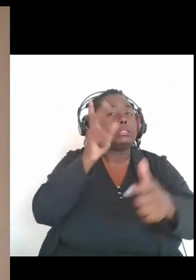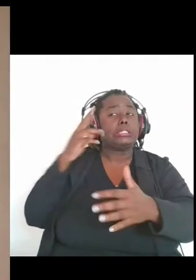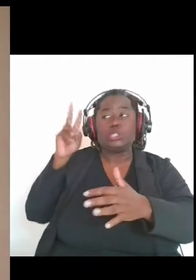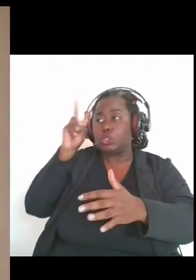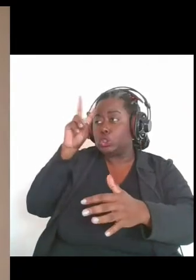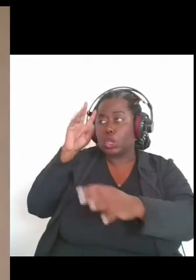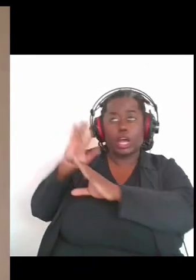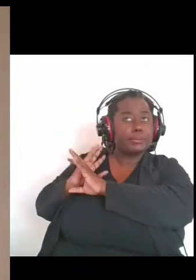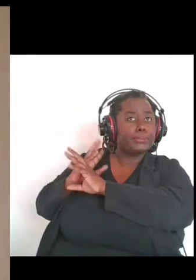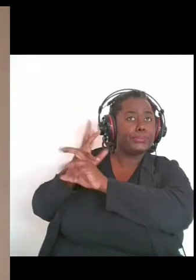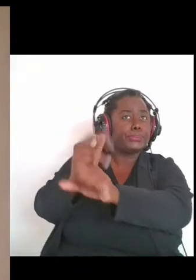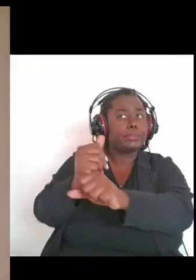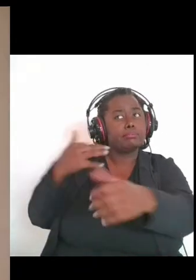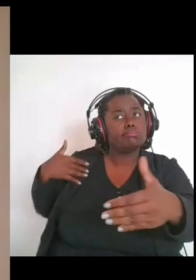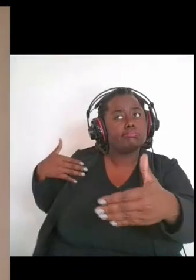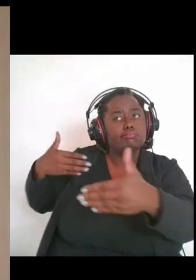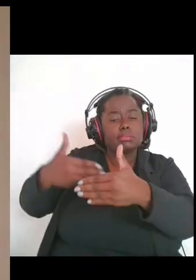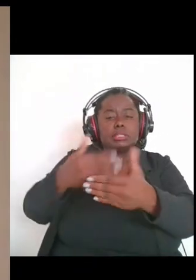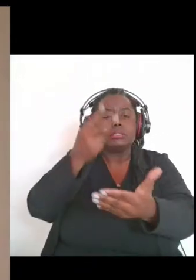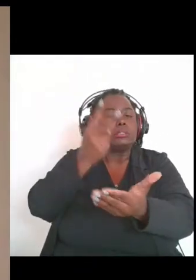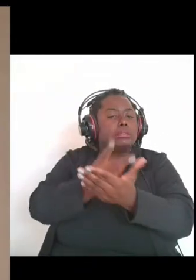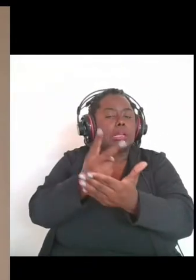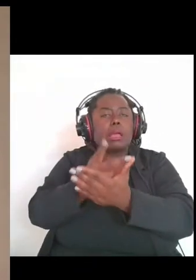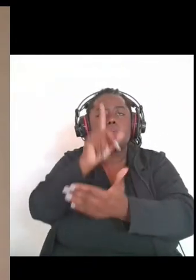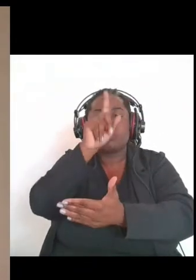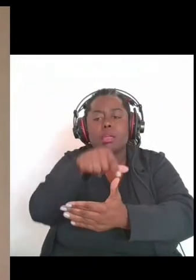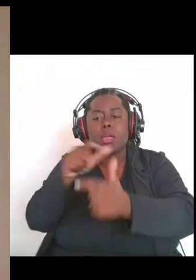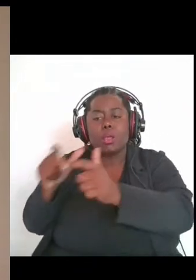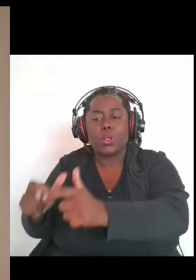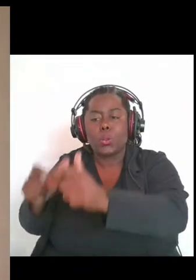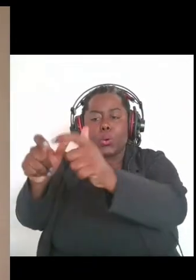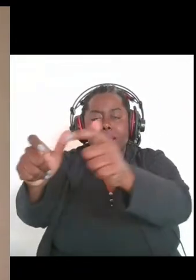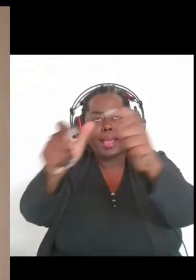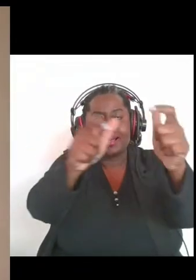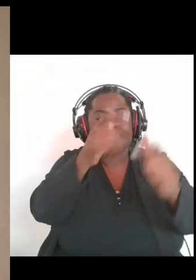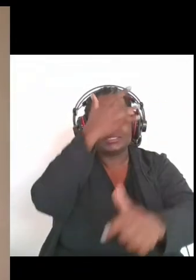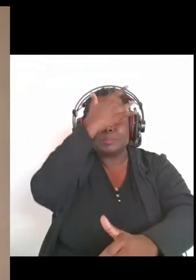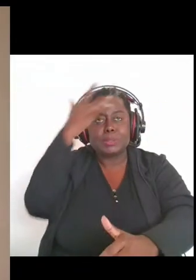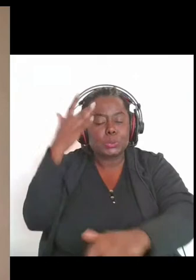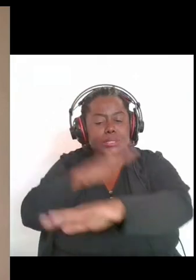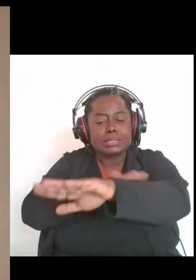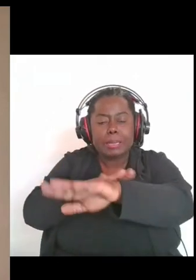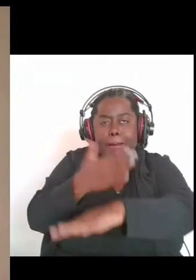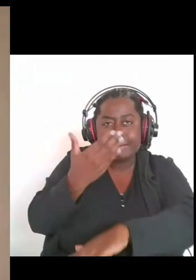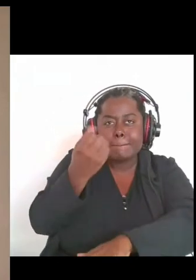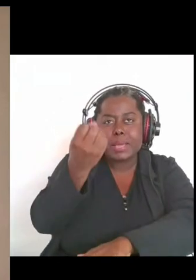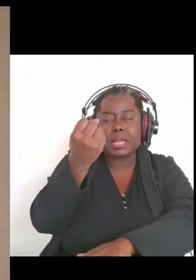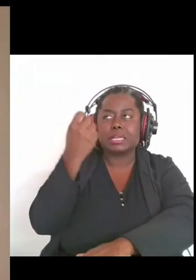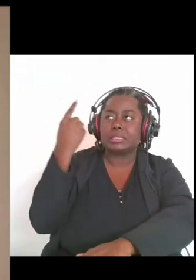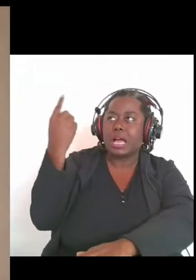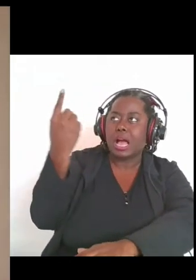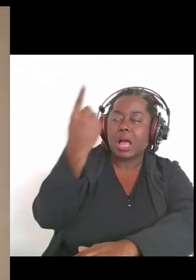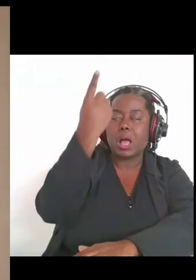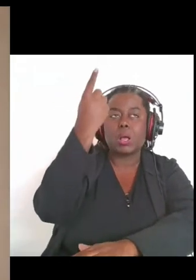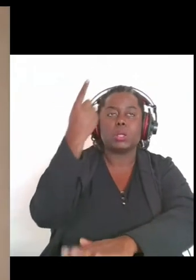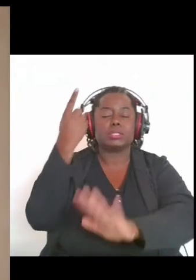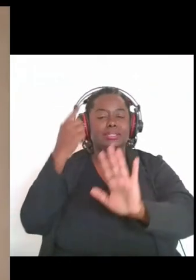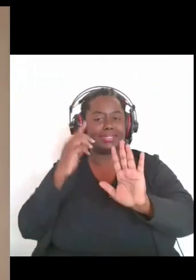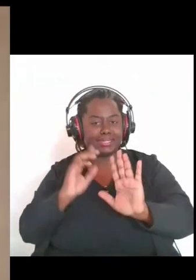been dedicated or to high class or white people and sometimes